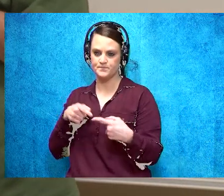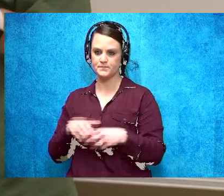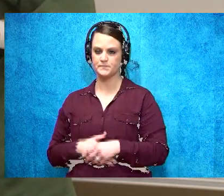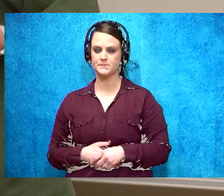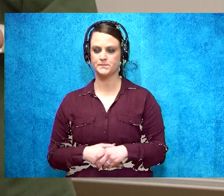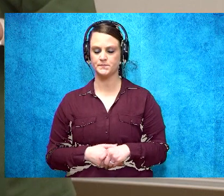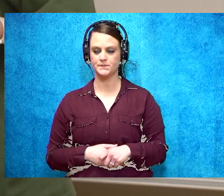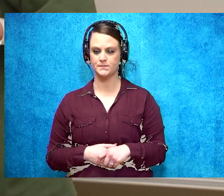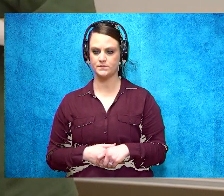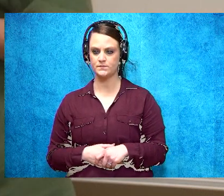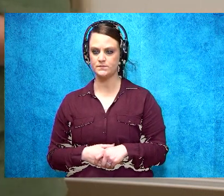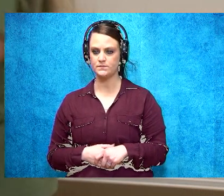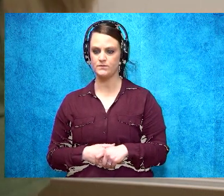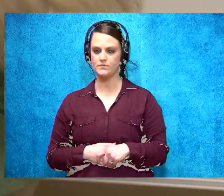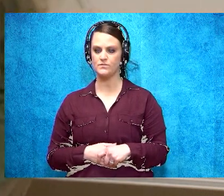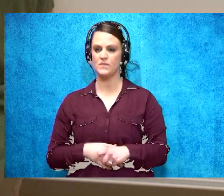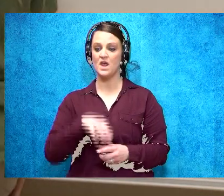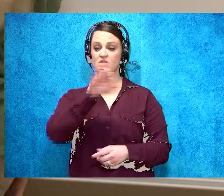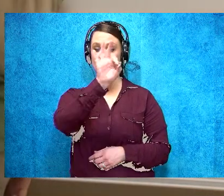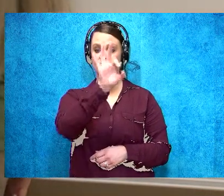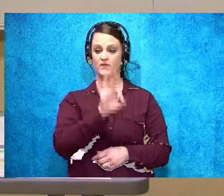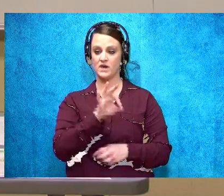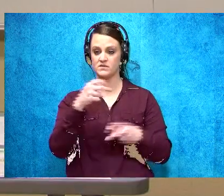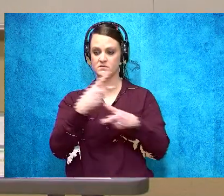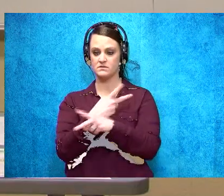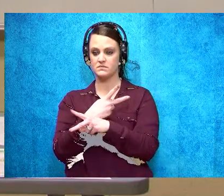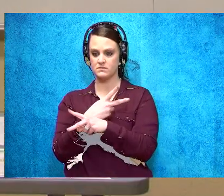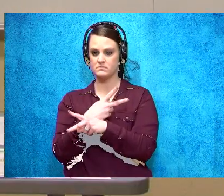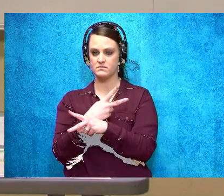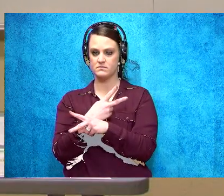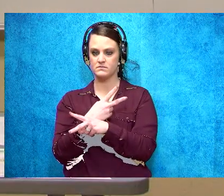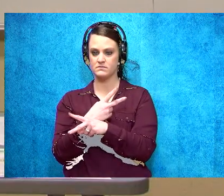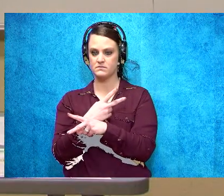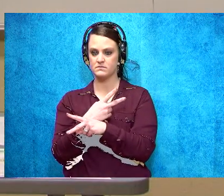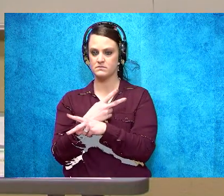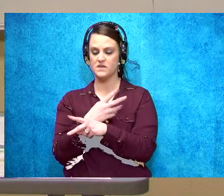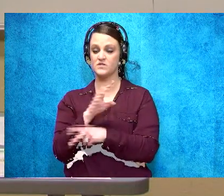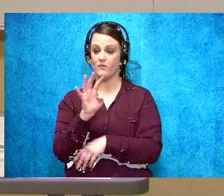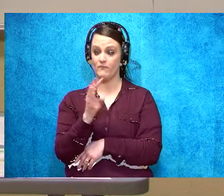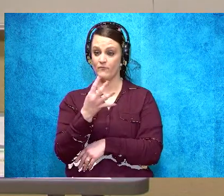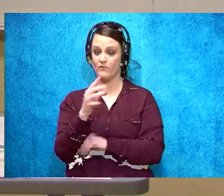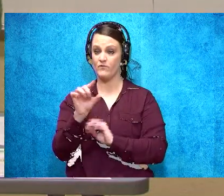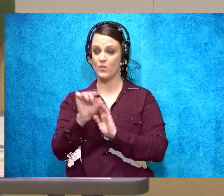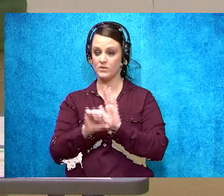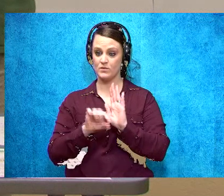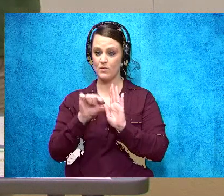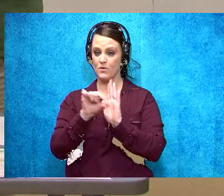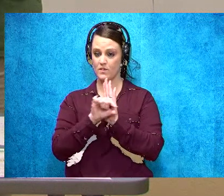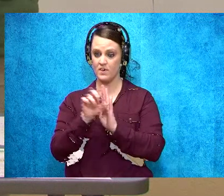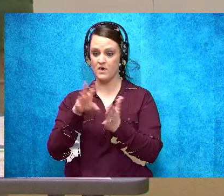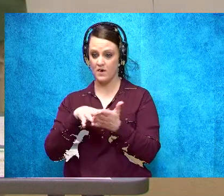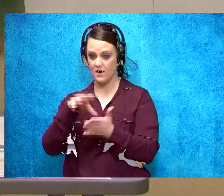Fractions, multiplying fractions by whole numbers is something we learned how to do 4th quarter.